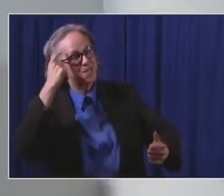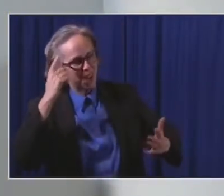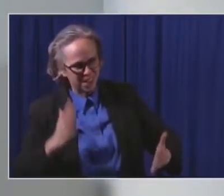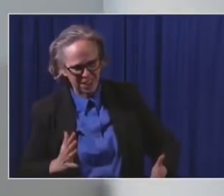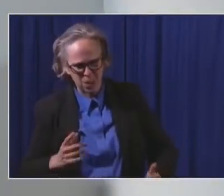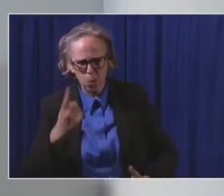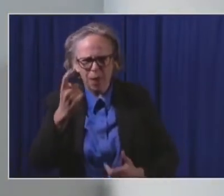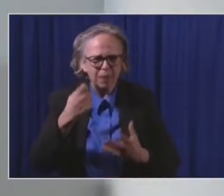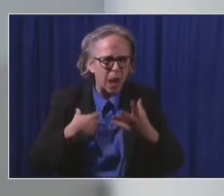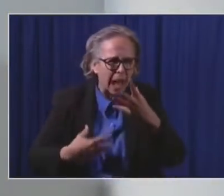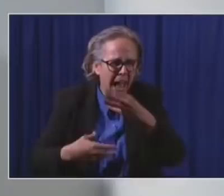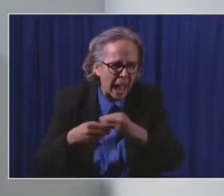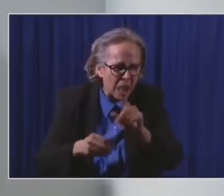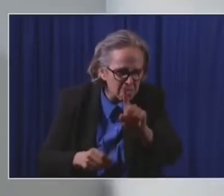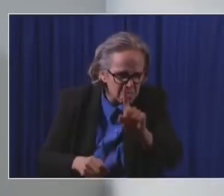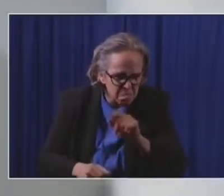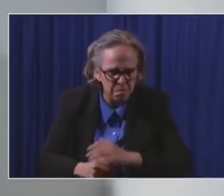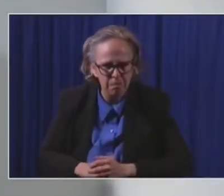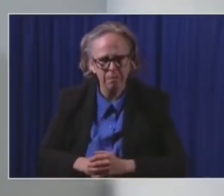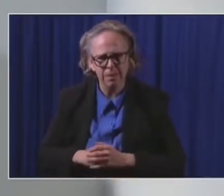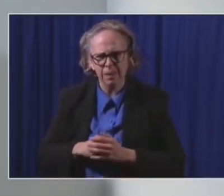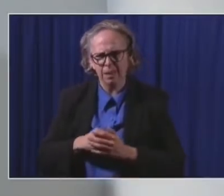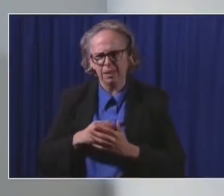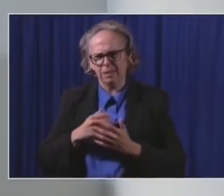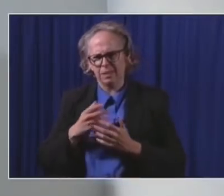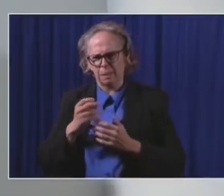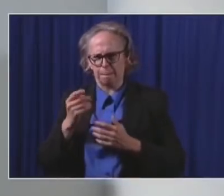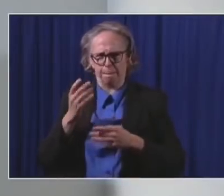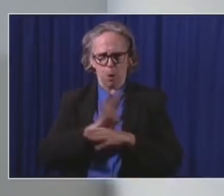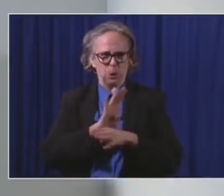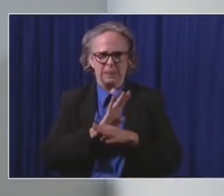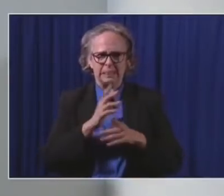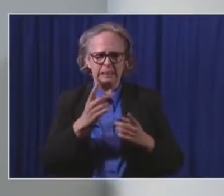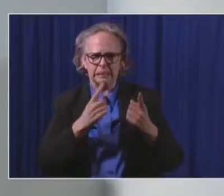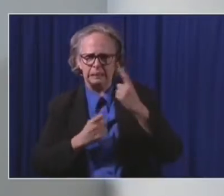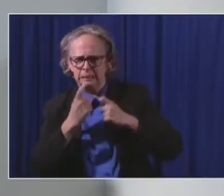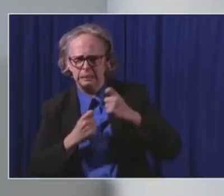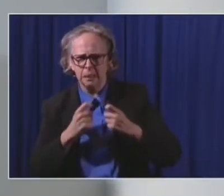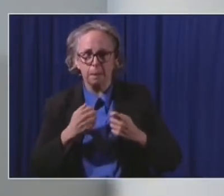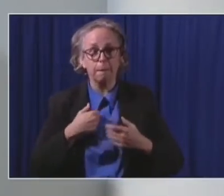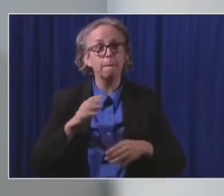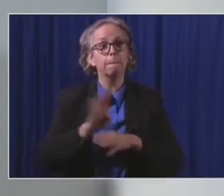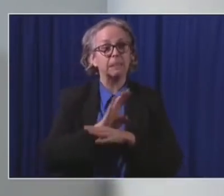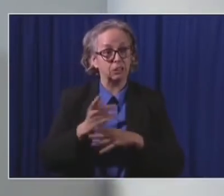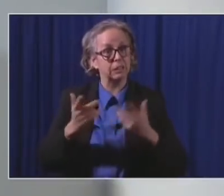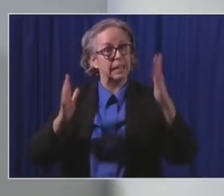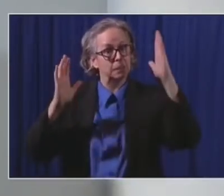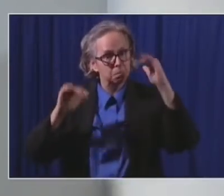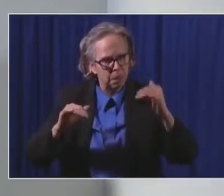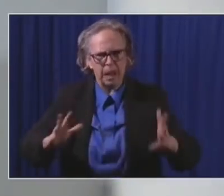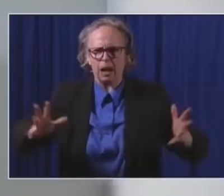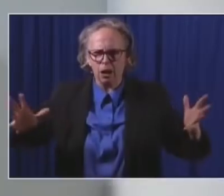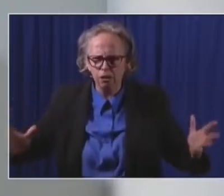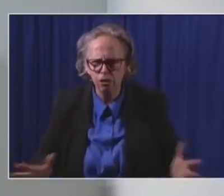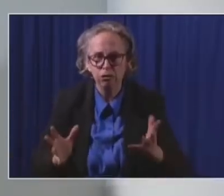Thanks, Governor. The one thing I would add to that, because we have had a couple of questions on this,